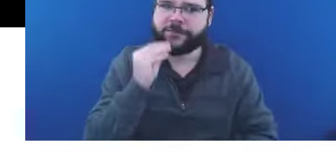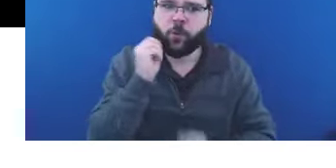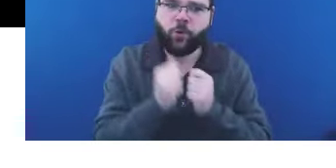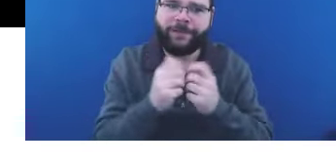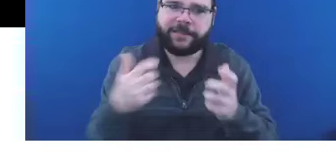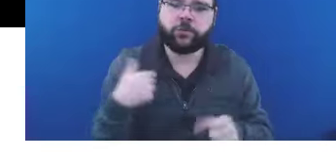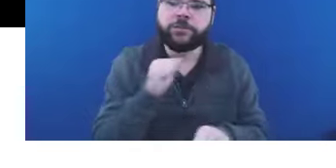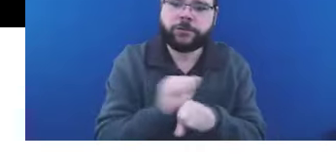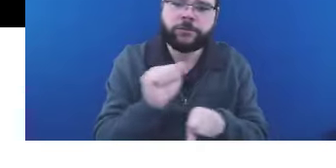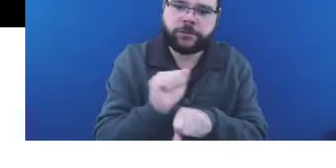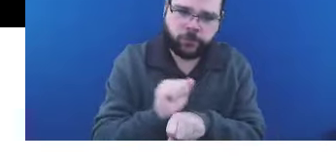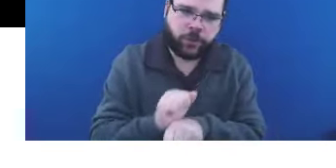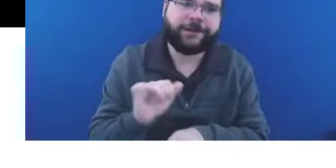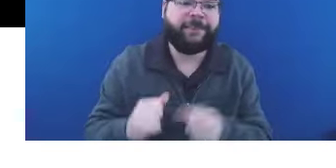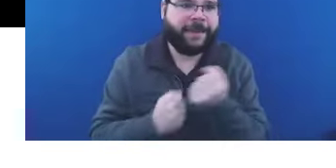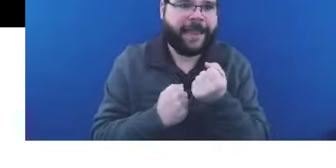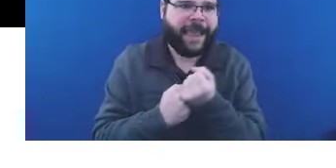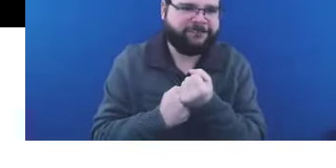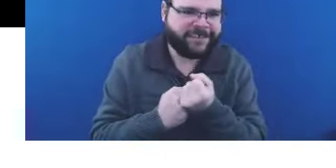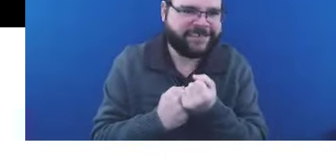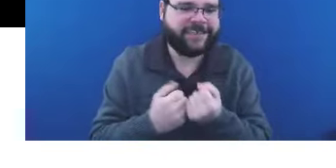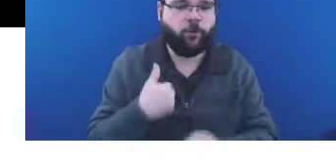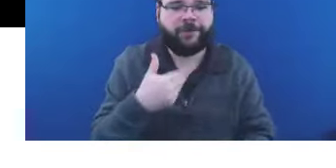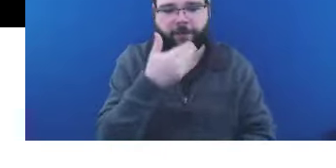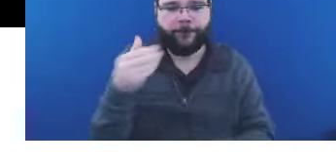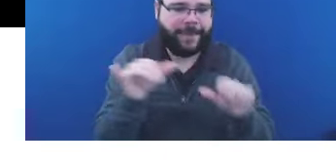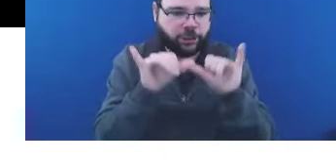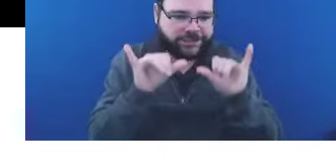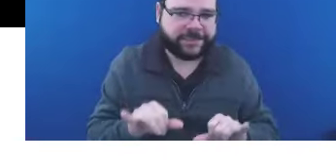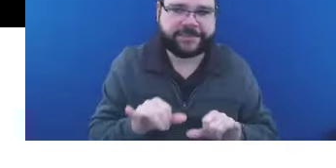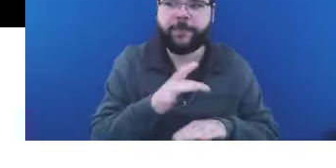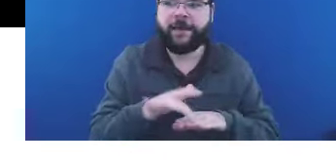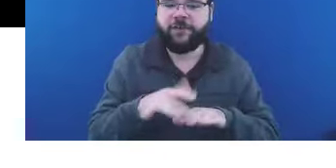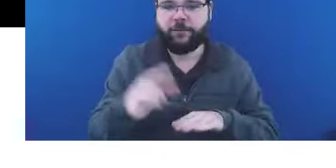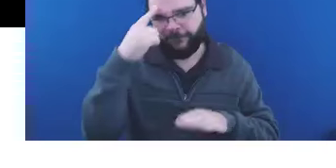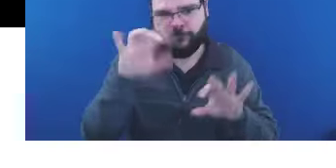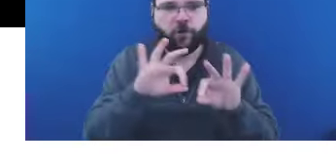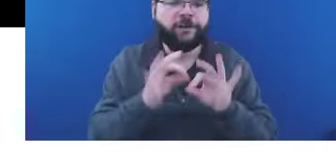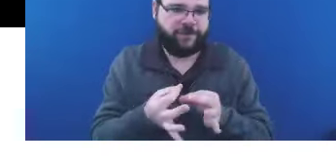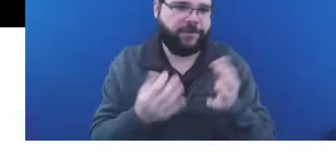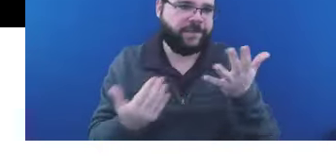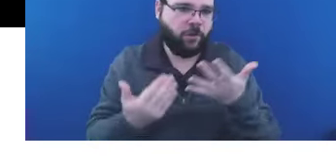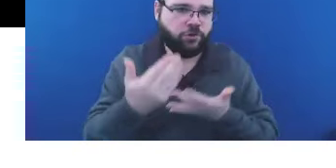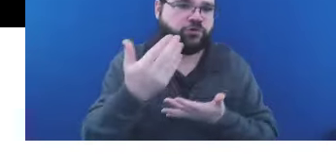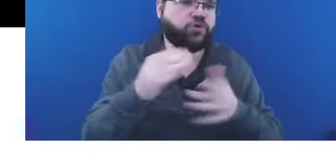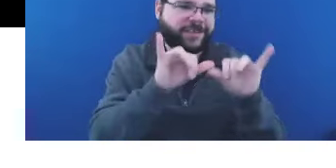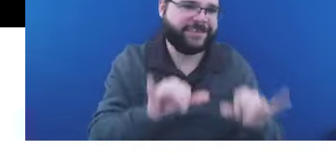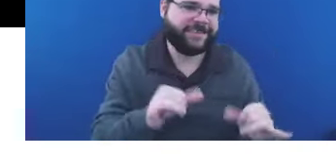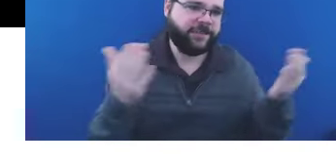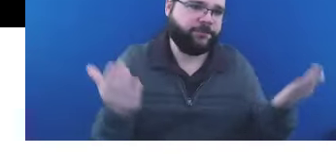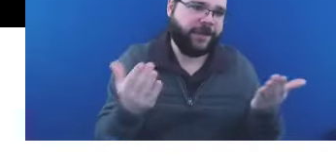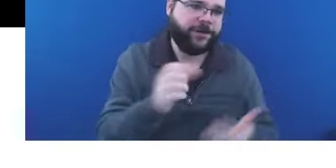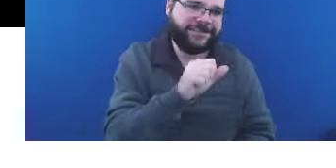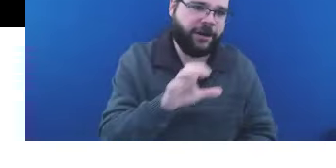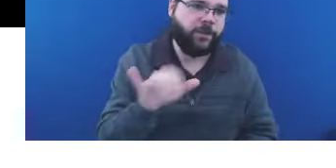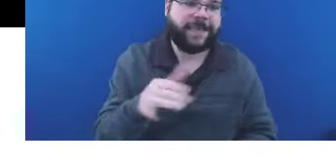of work, and that advocacy to just have a better system available to families that flow through our system in Sacramento is a shared goal.